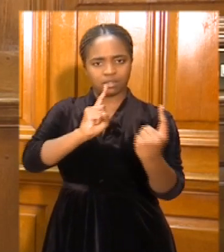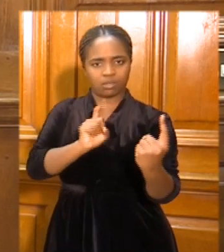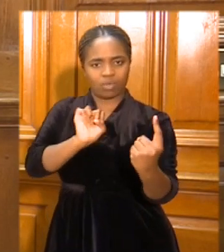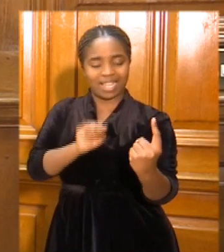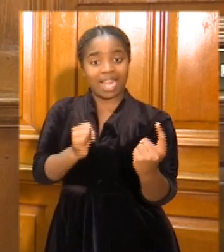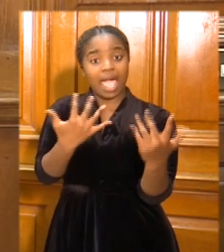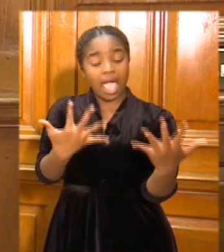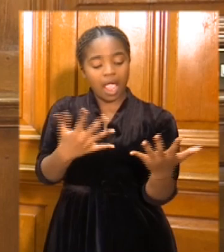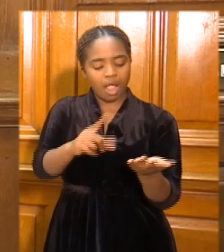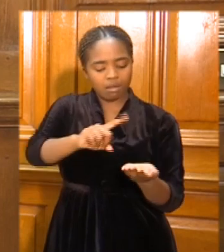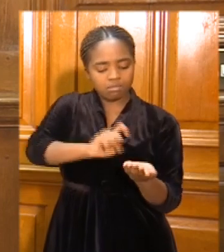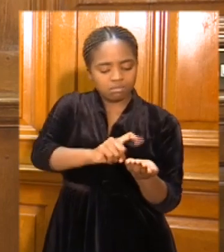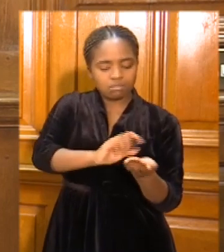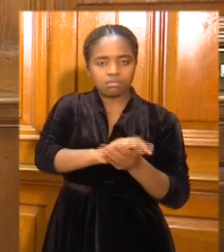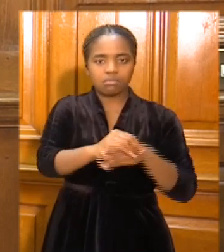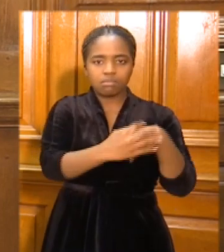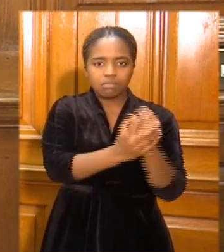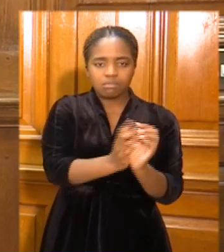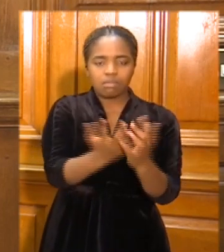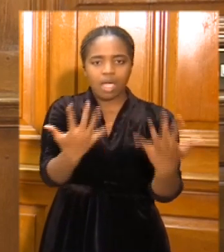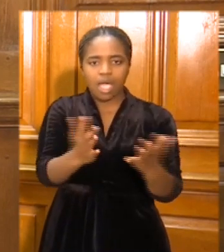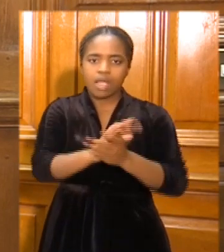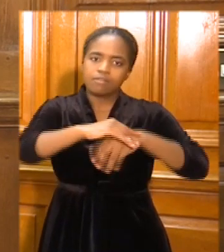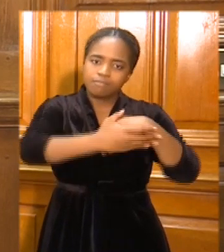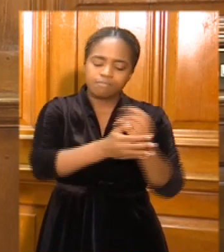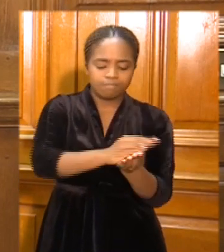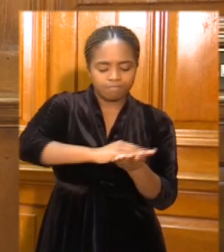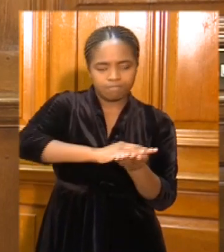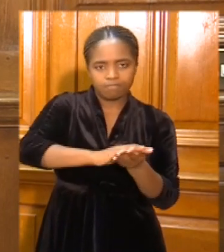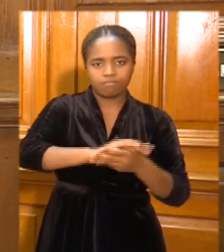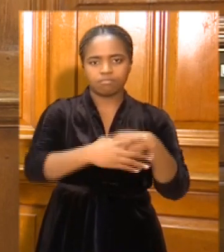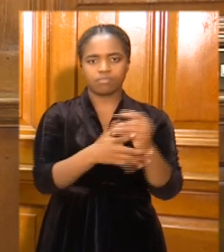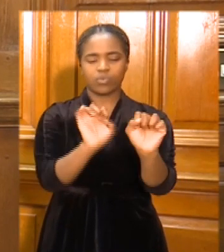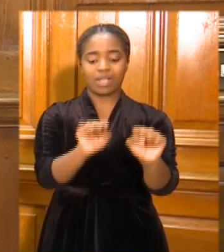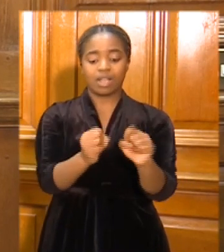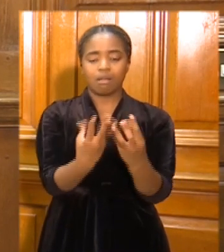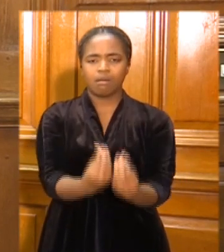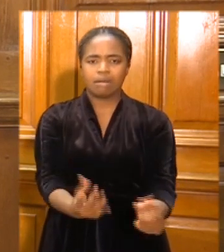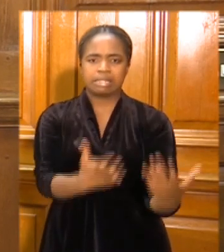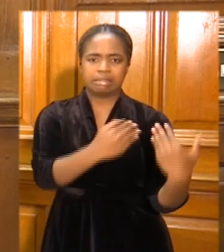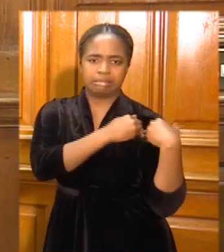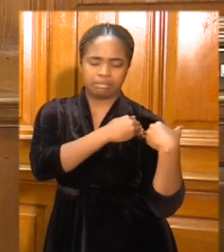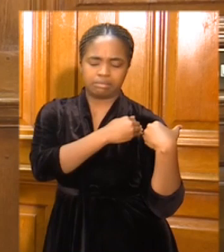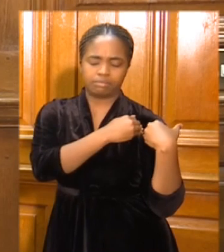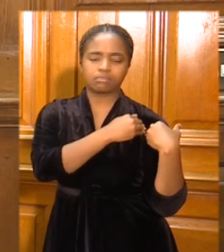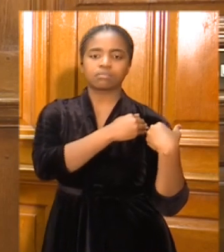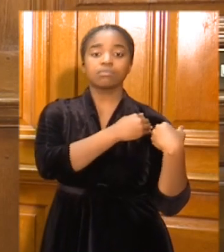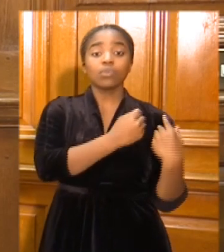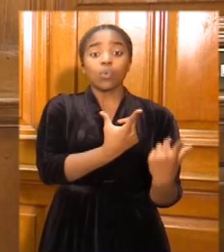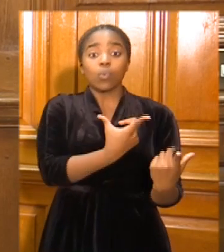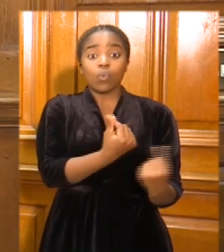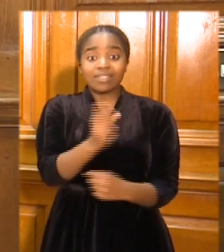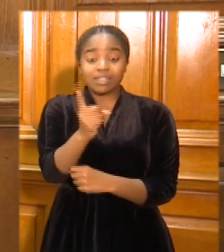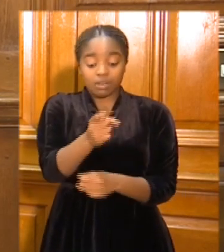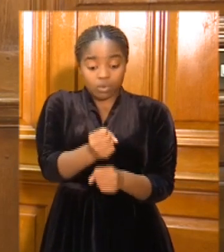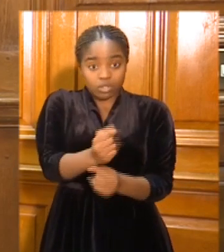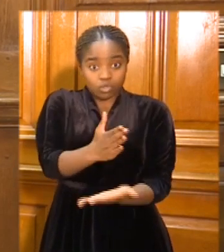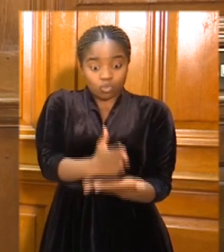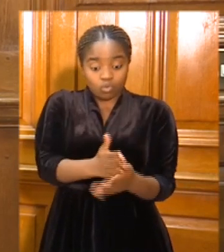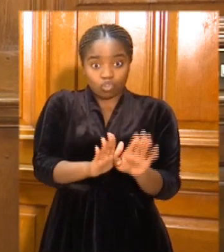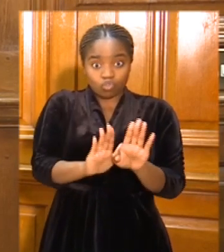regular hand washing, and learner safety. Measures are also being put in place to ensure safety as